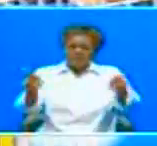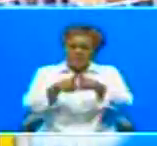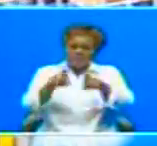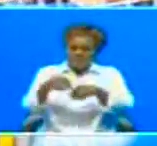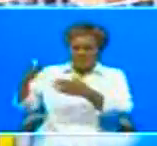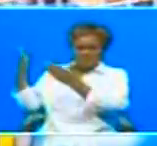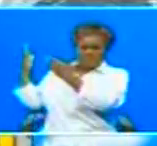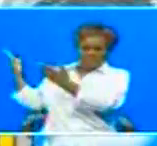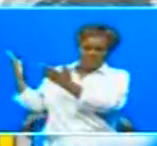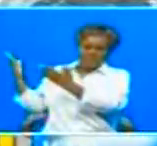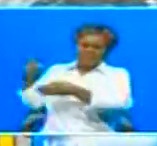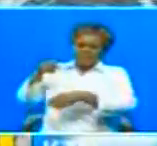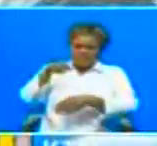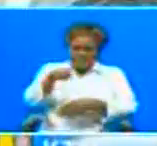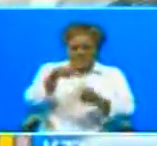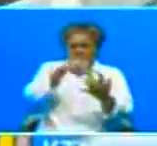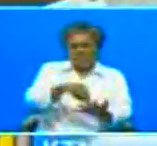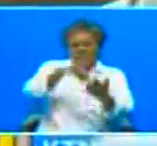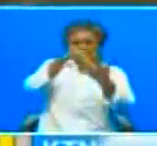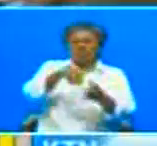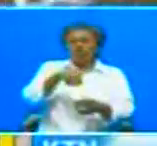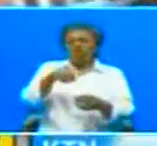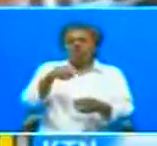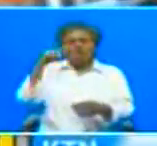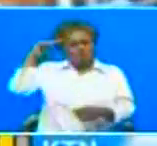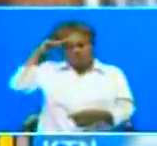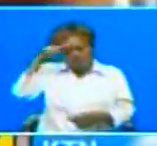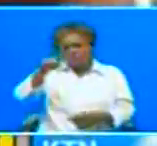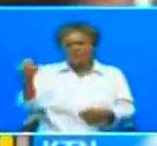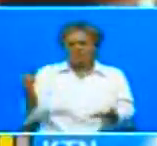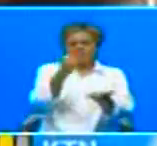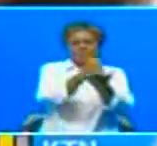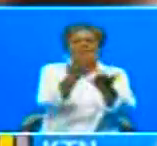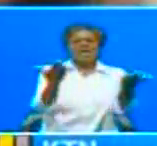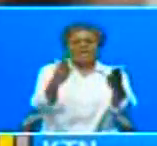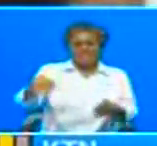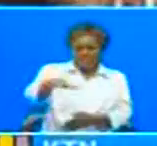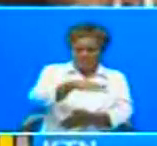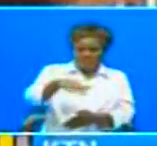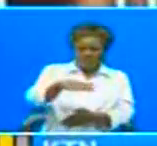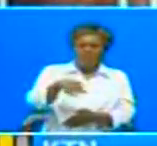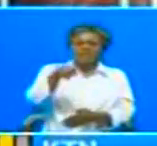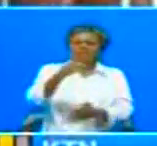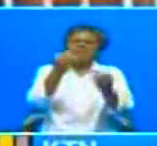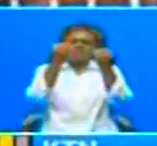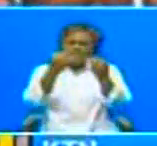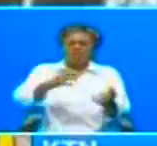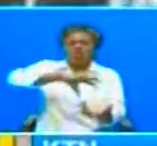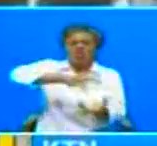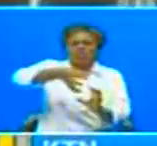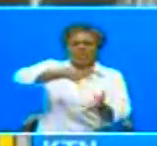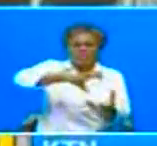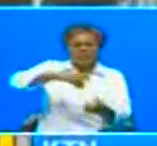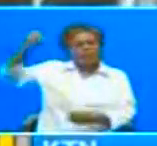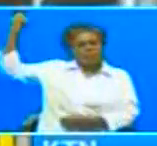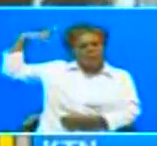farmers here, the breed is distinct from the native bird because they can adapt to any environment and don't need the complicated